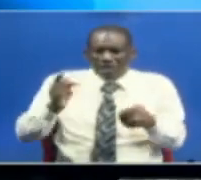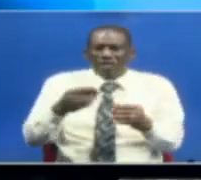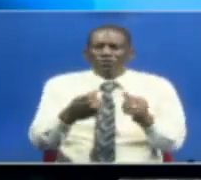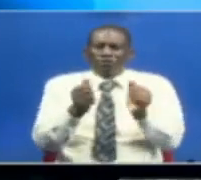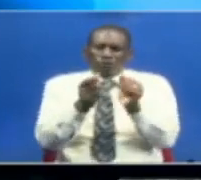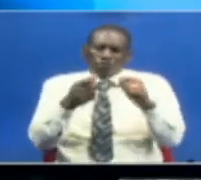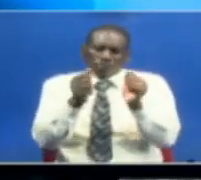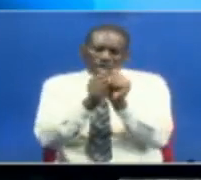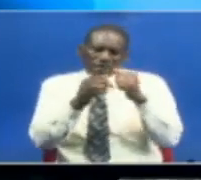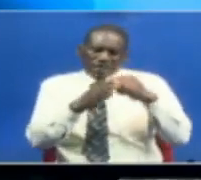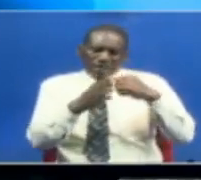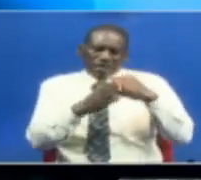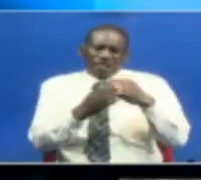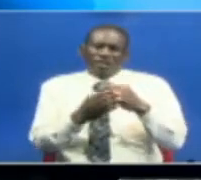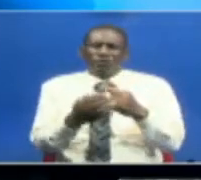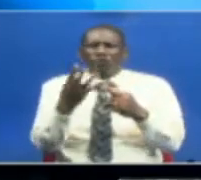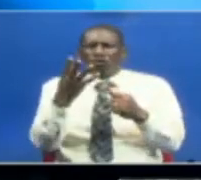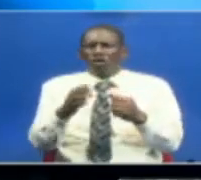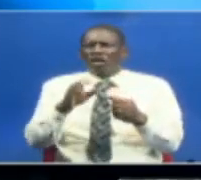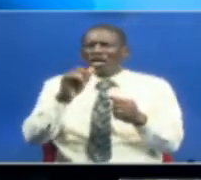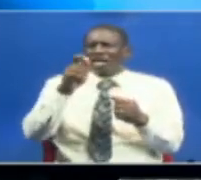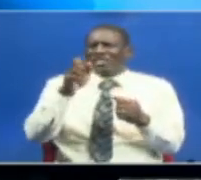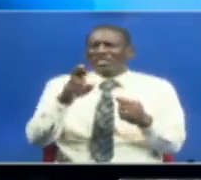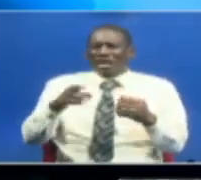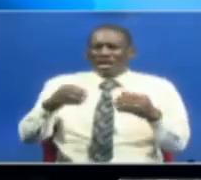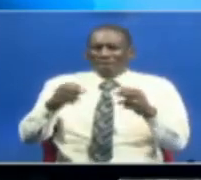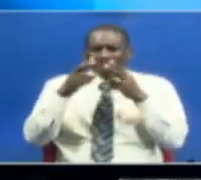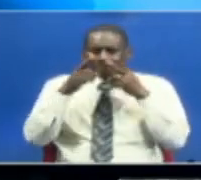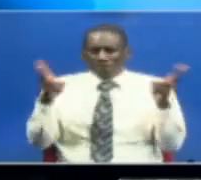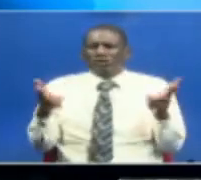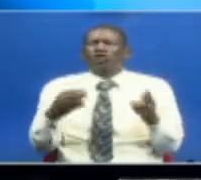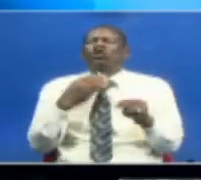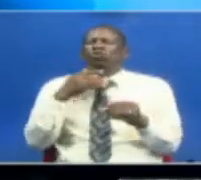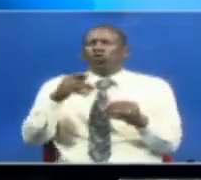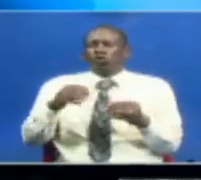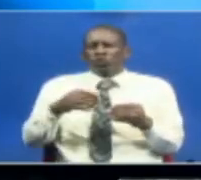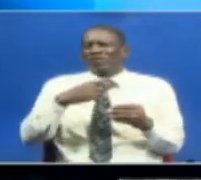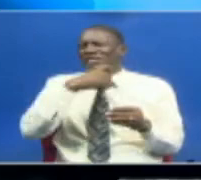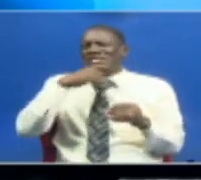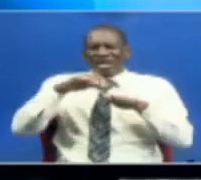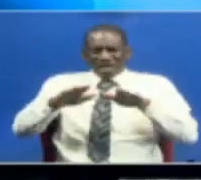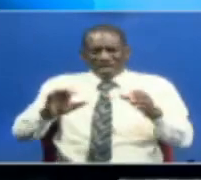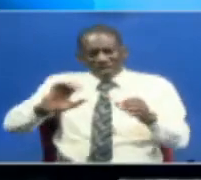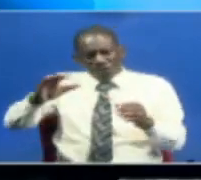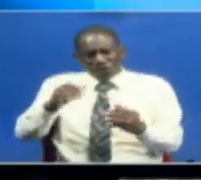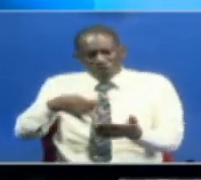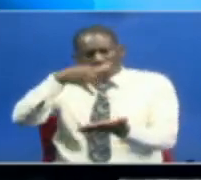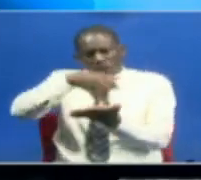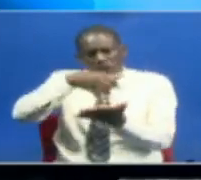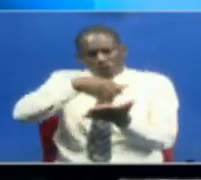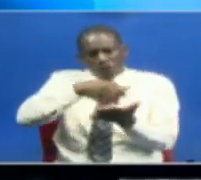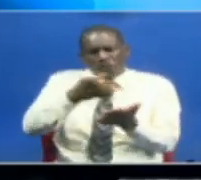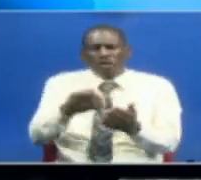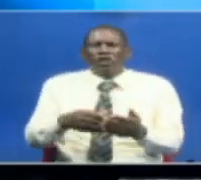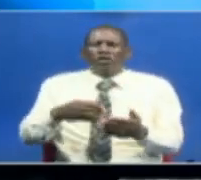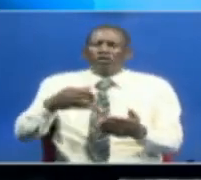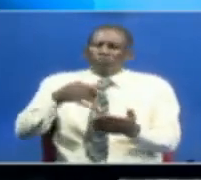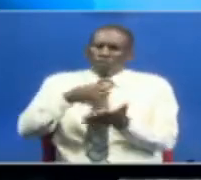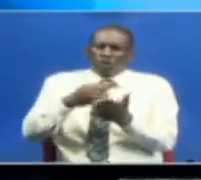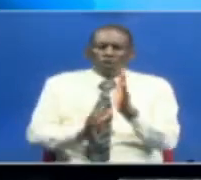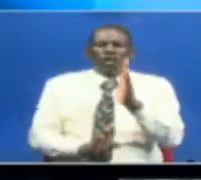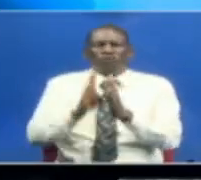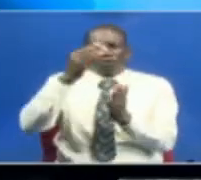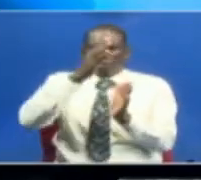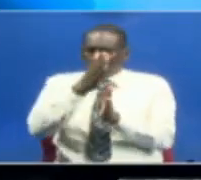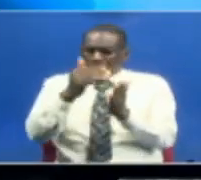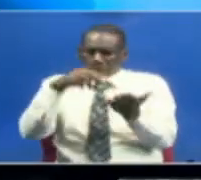Interpeace is calling for the inclusion of the ASEL counties in the North Rift in development projects as a way of ending the incessant and bloody cattle